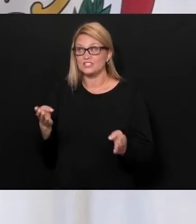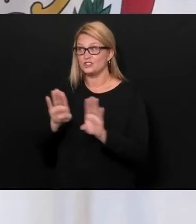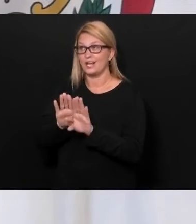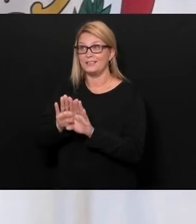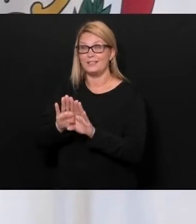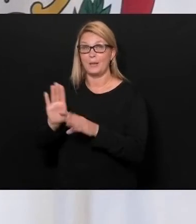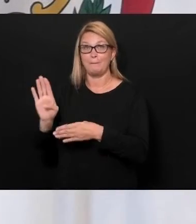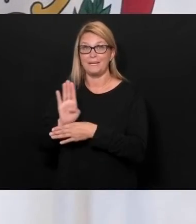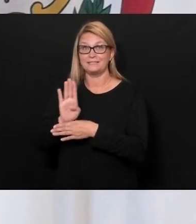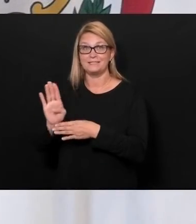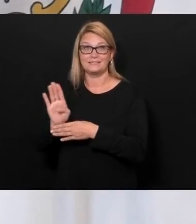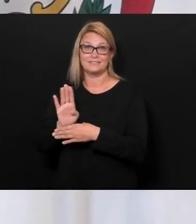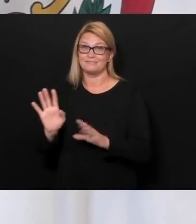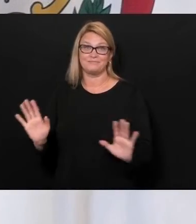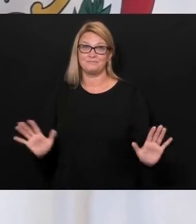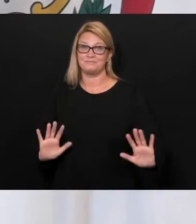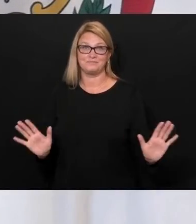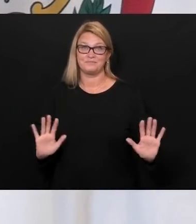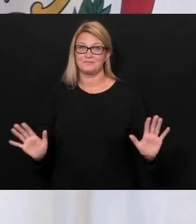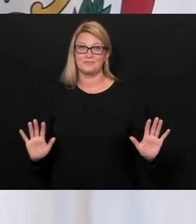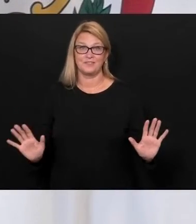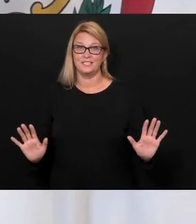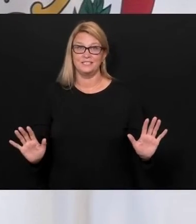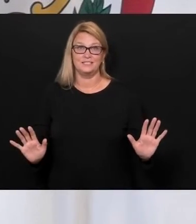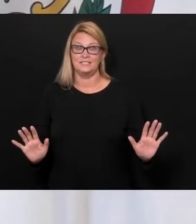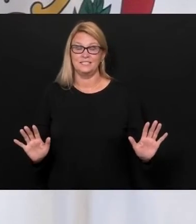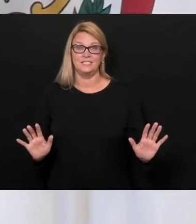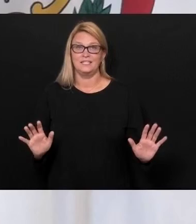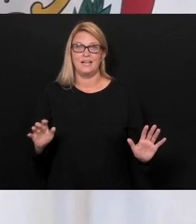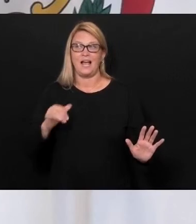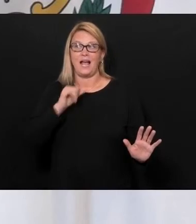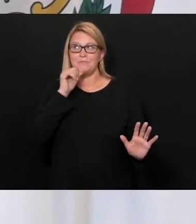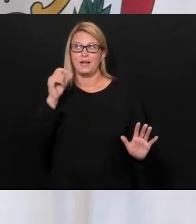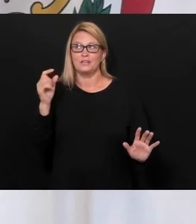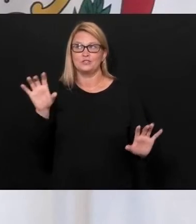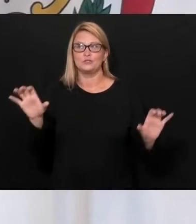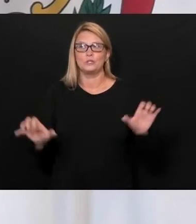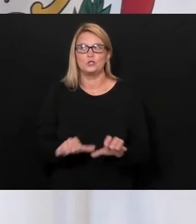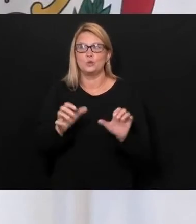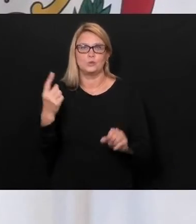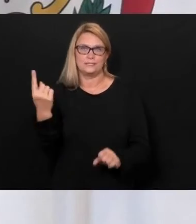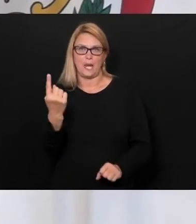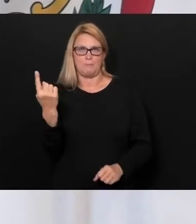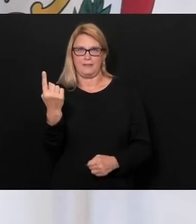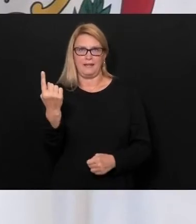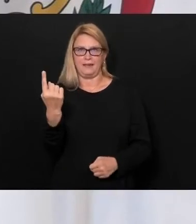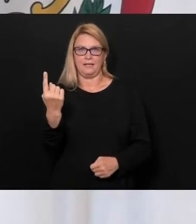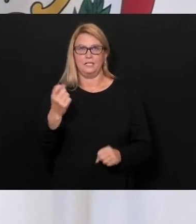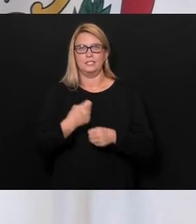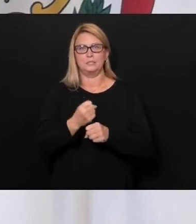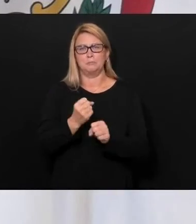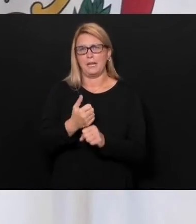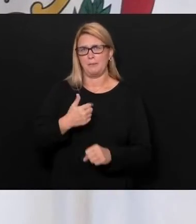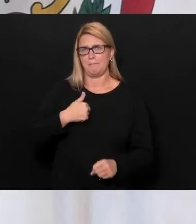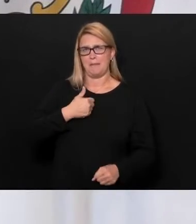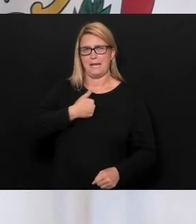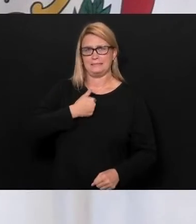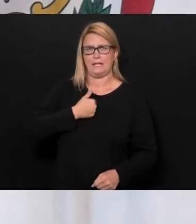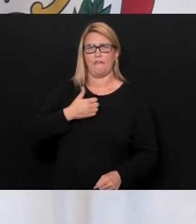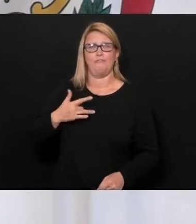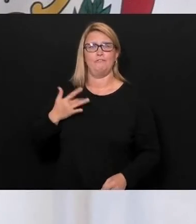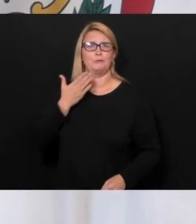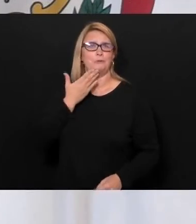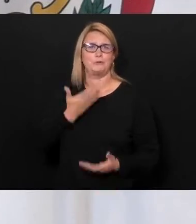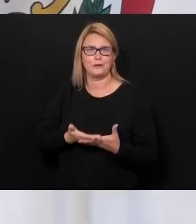or whatever. I'm not going to do just some symbolic something to make me feel good or to make a